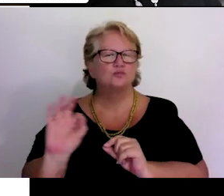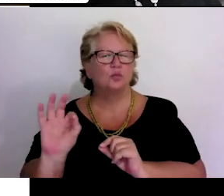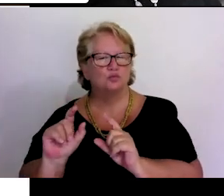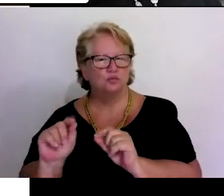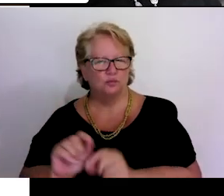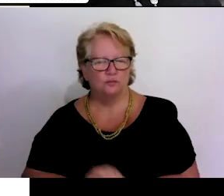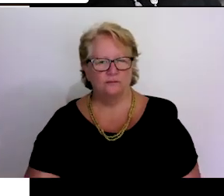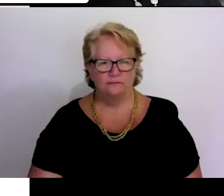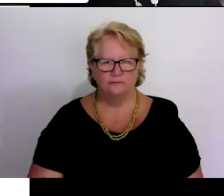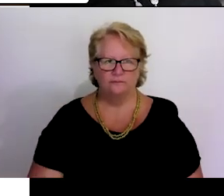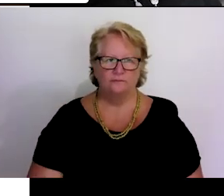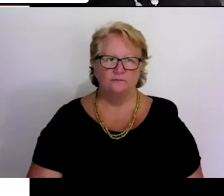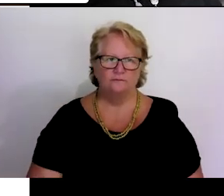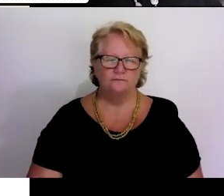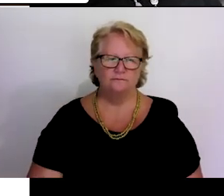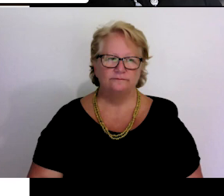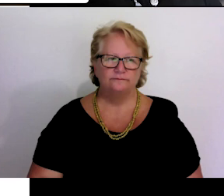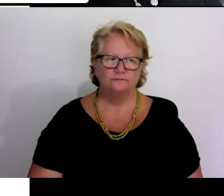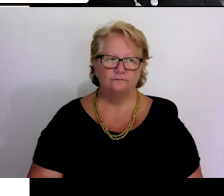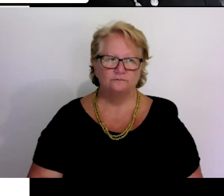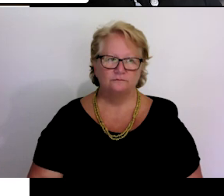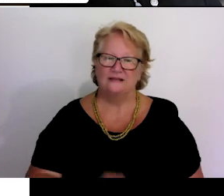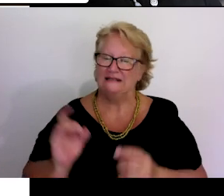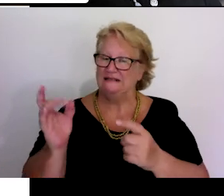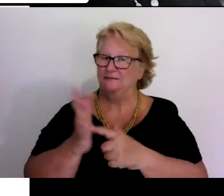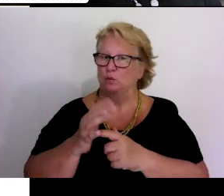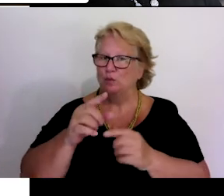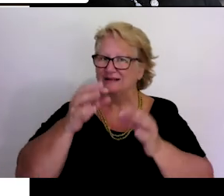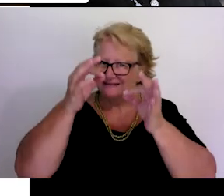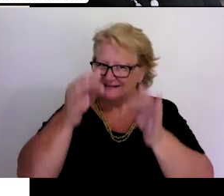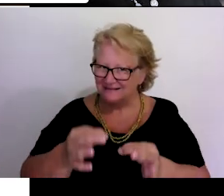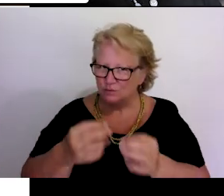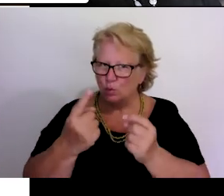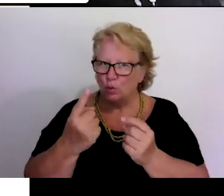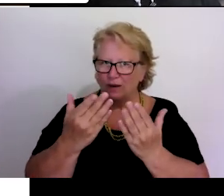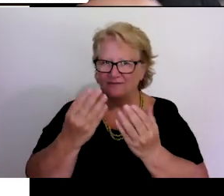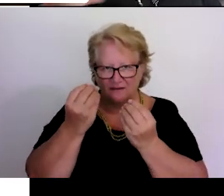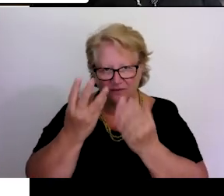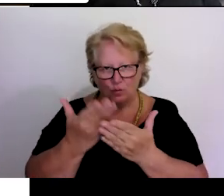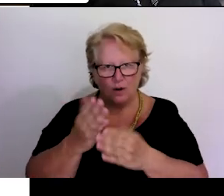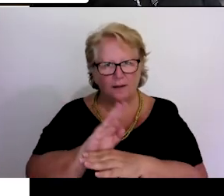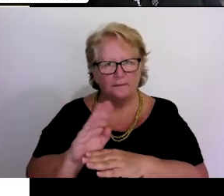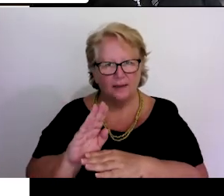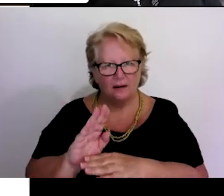And one of the most important roles is decisions about who's on its advisory panels.